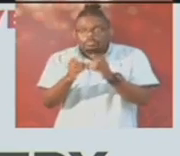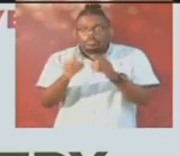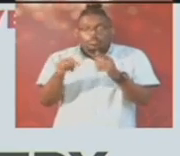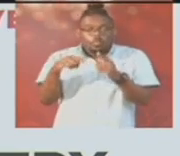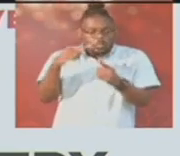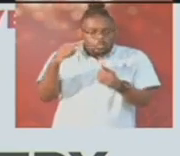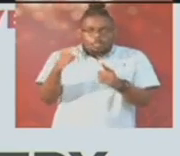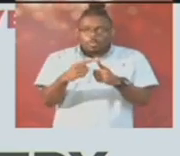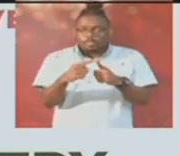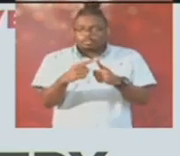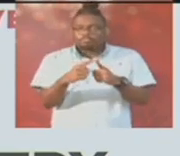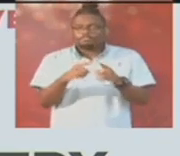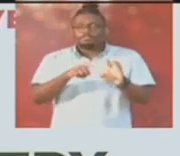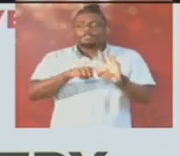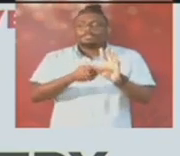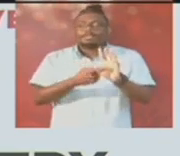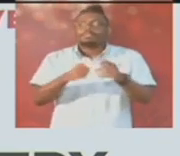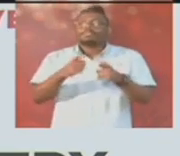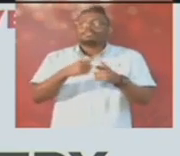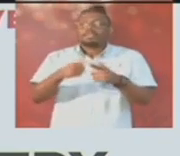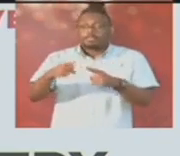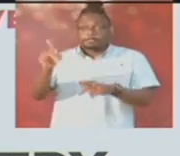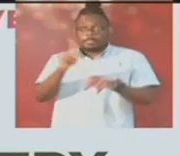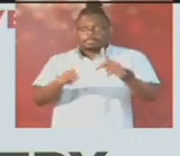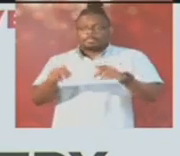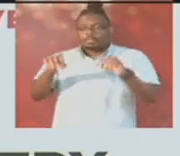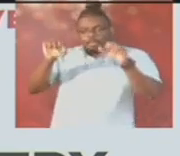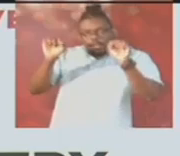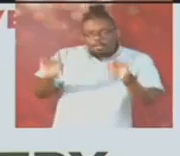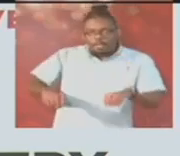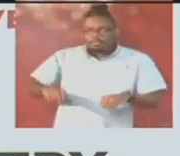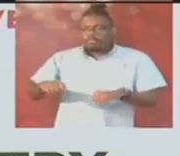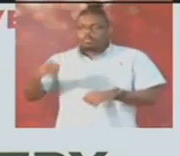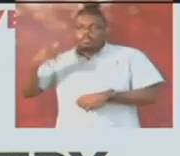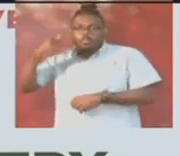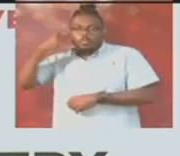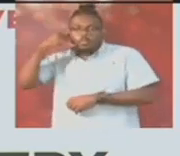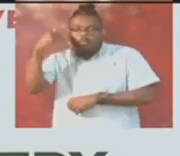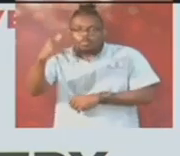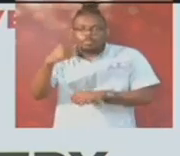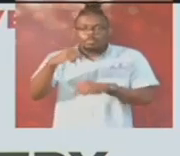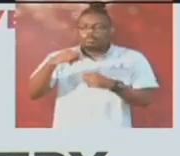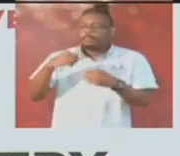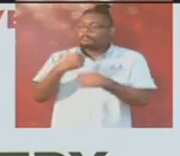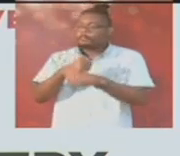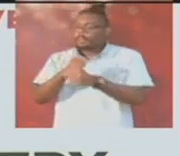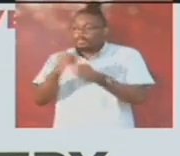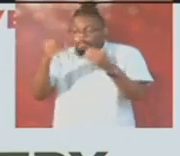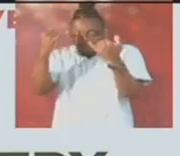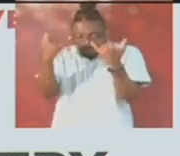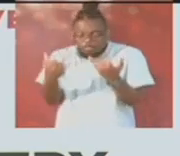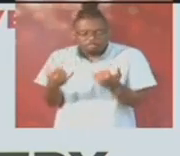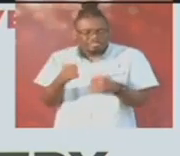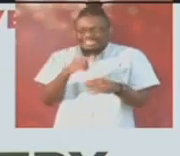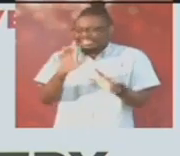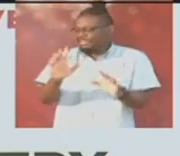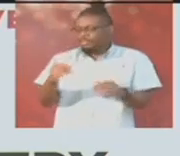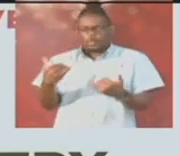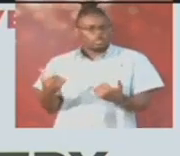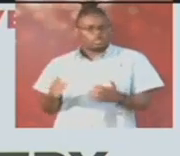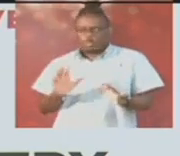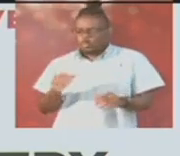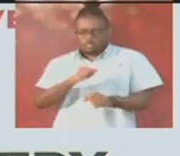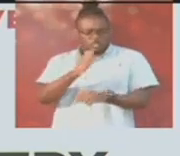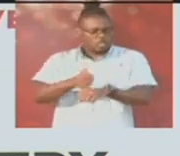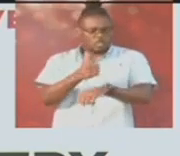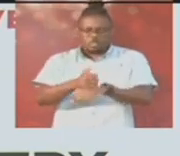phase, persons can then start to make their appointments. Please don't make appointments now. That is not how we